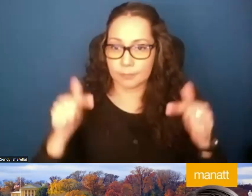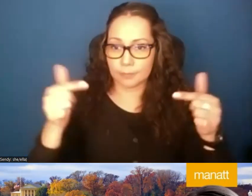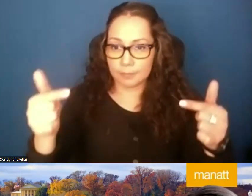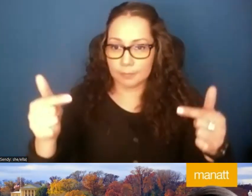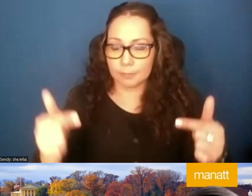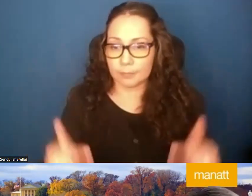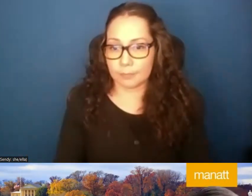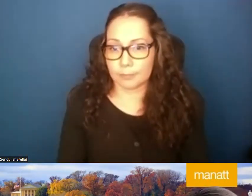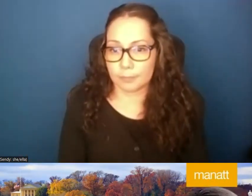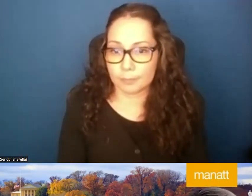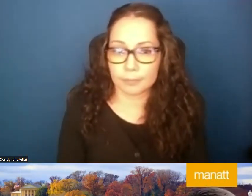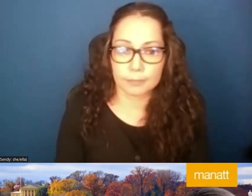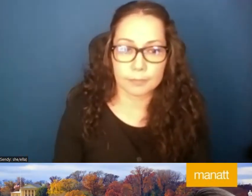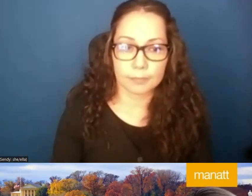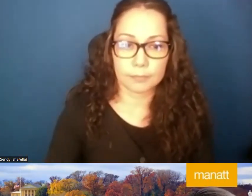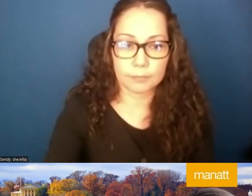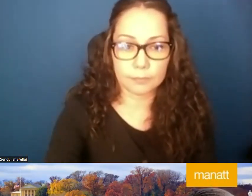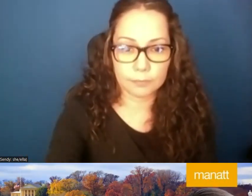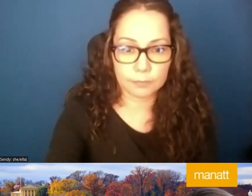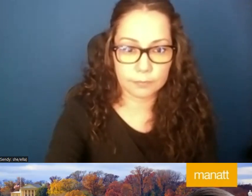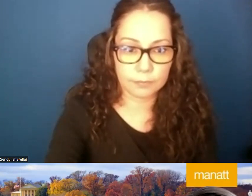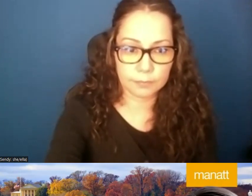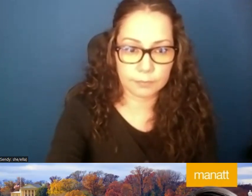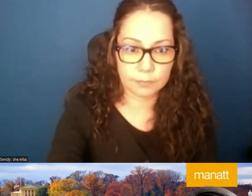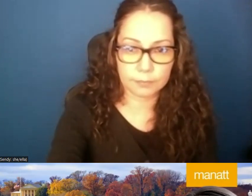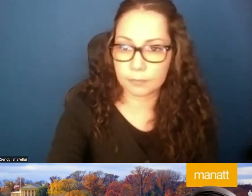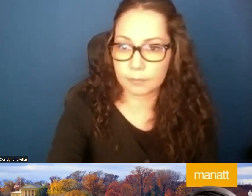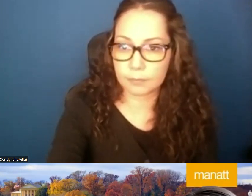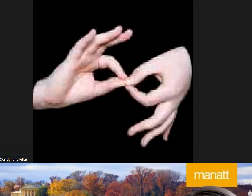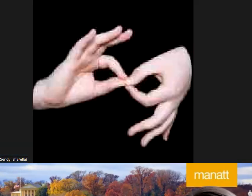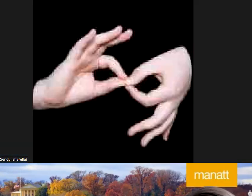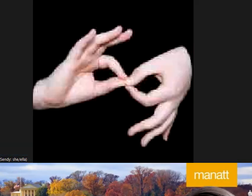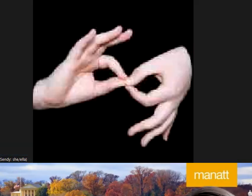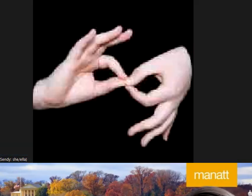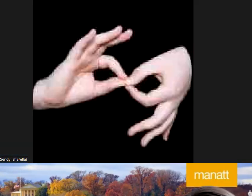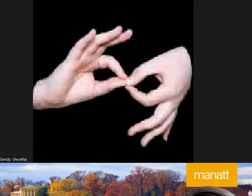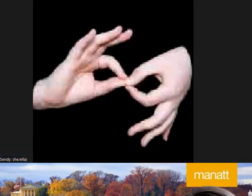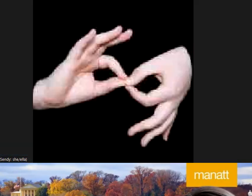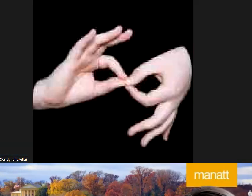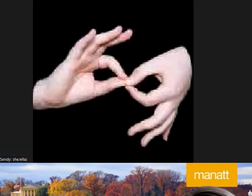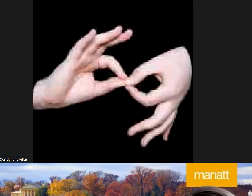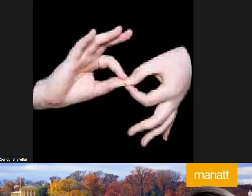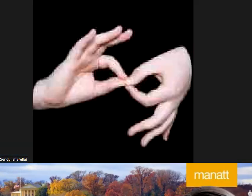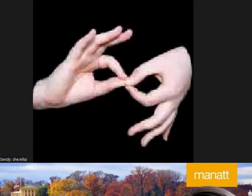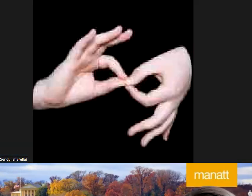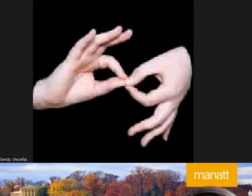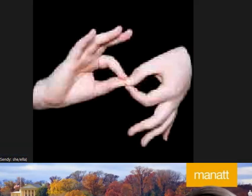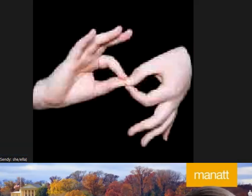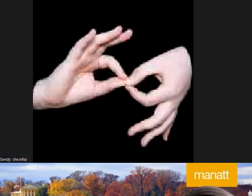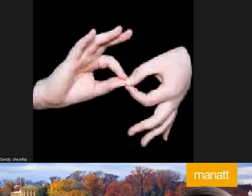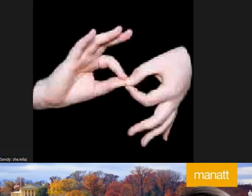long-term care visitation. Specifically, Representative Nazarian introduced AB